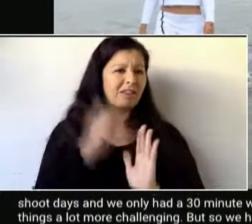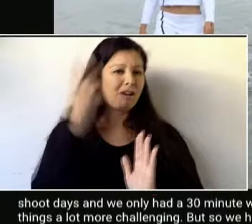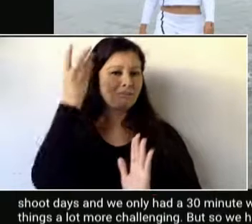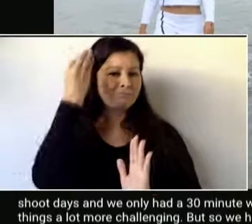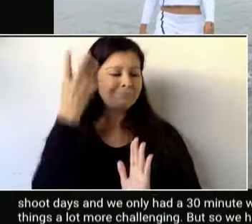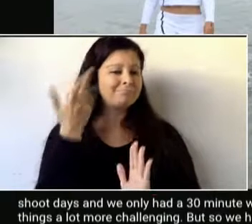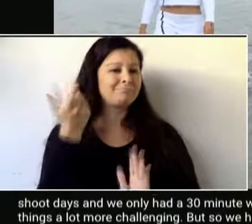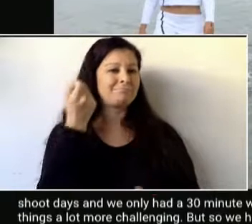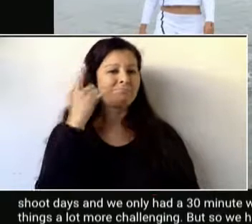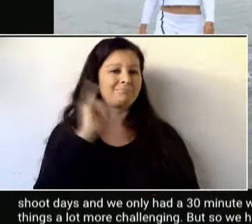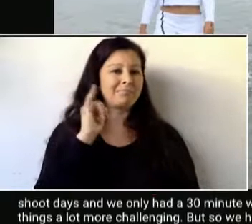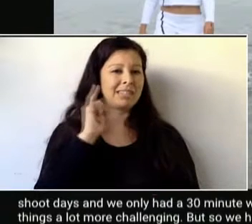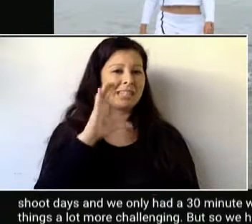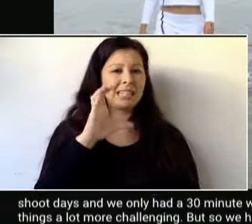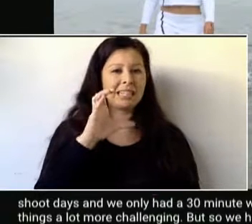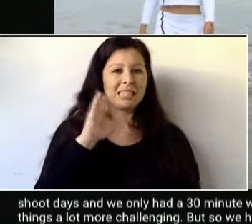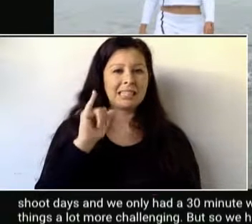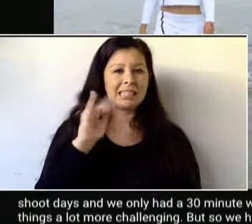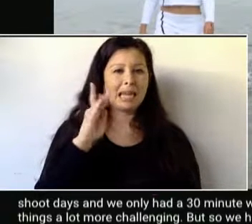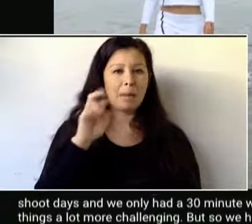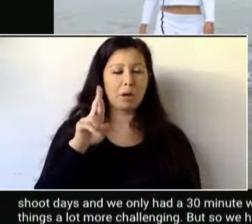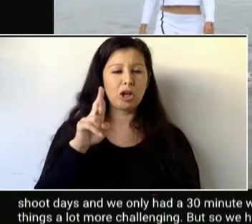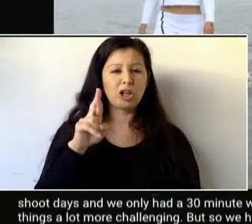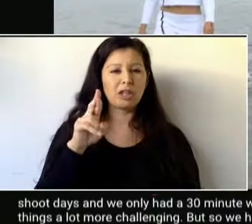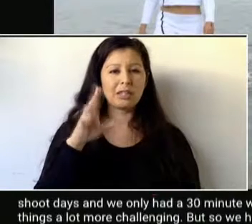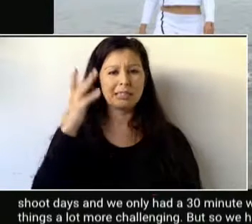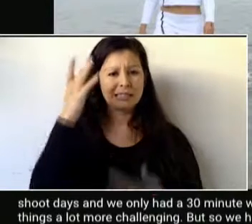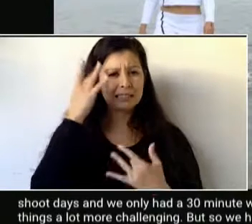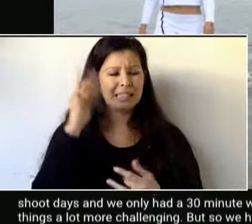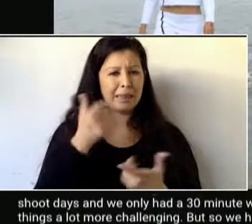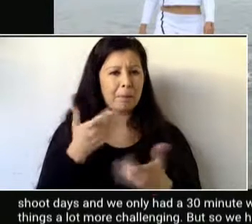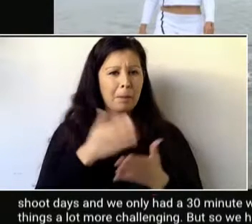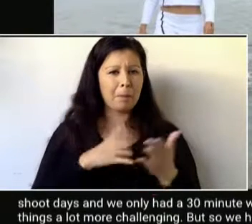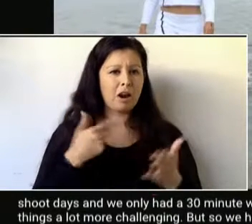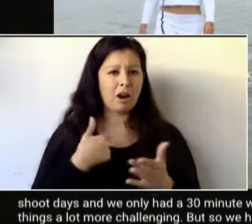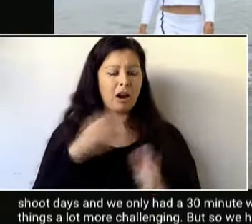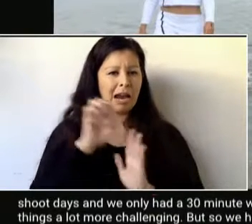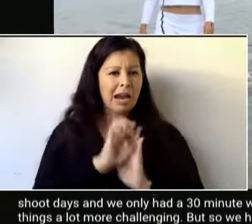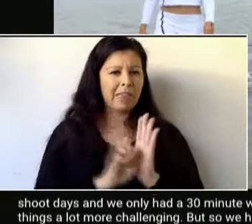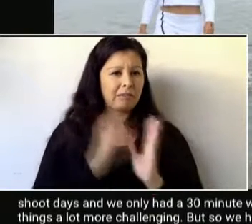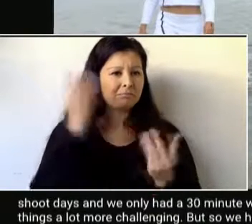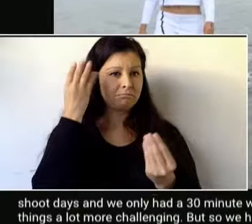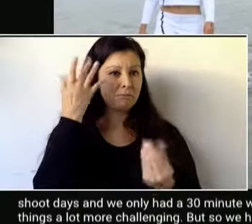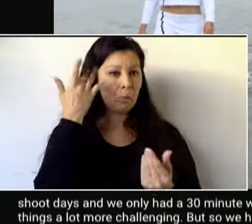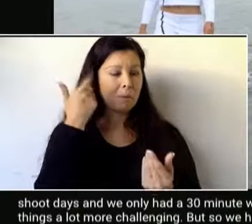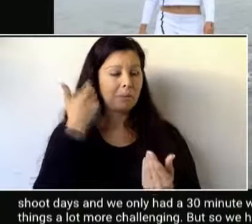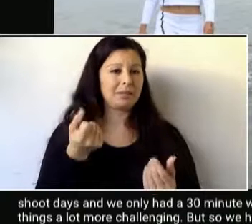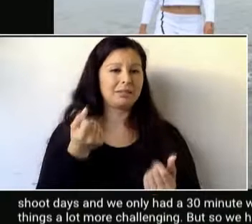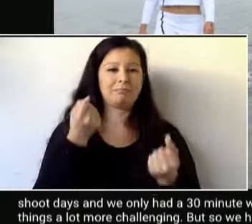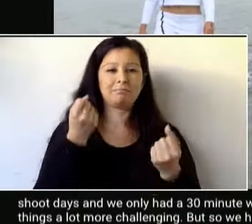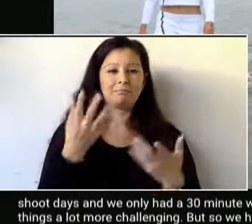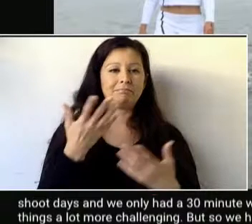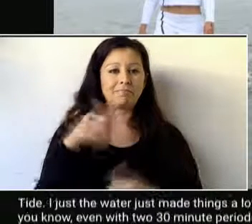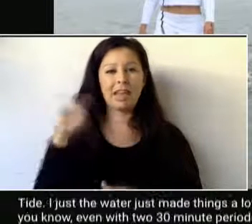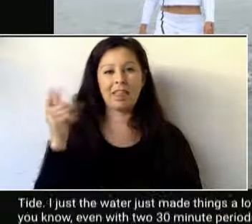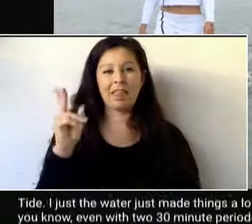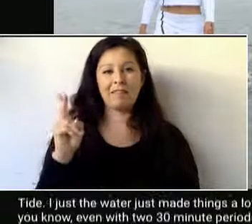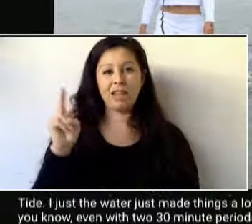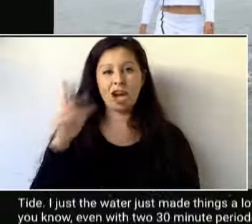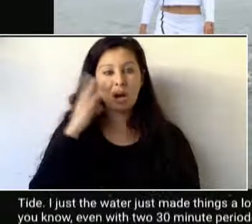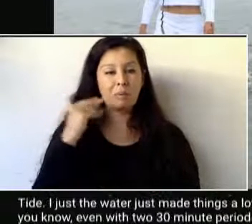you know, things like cyber sickness was a big part of like our ethical considerations, because like with a lot of other VR experiences